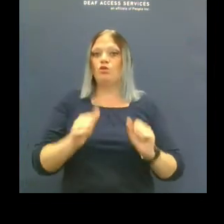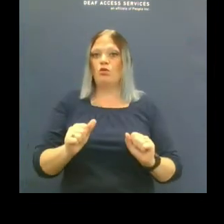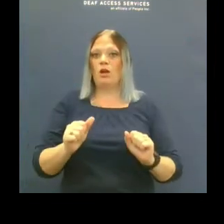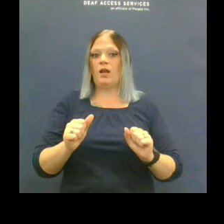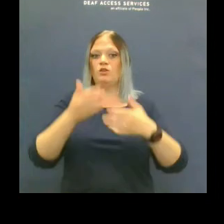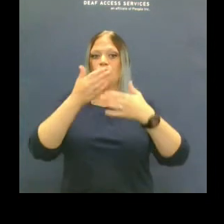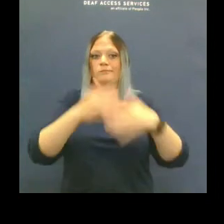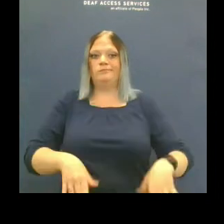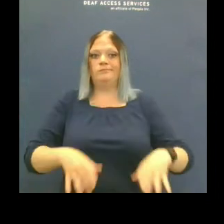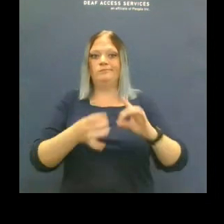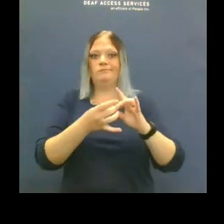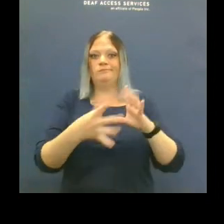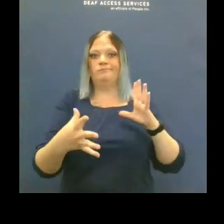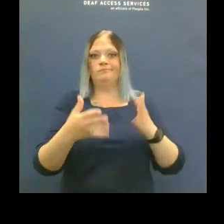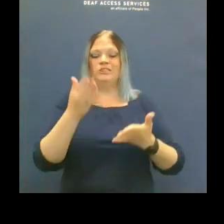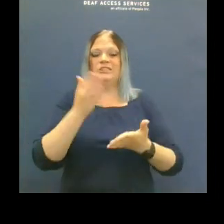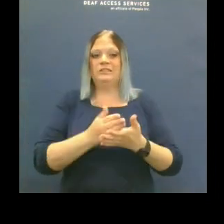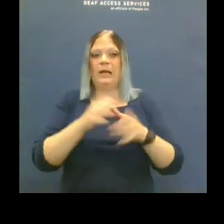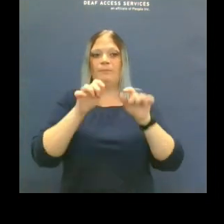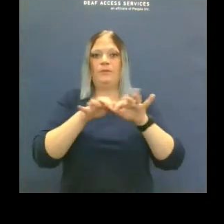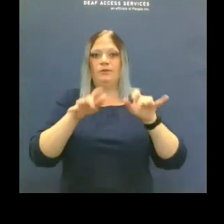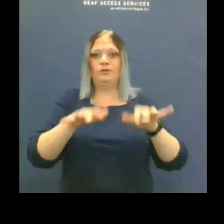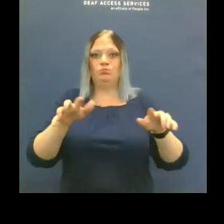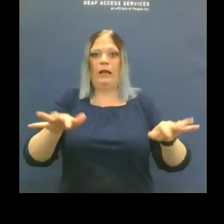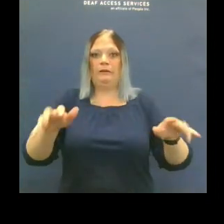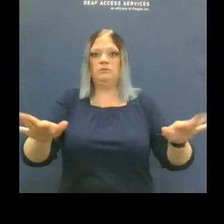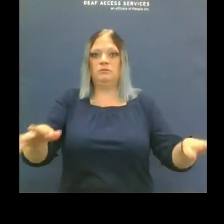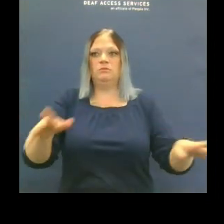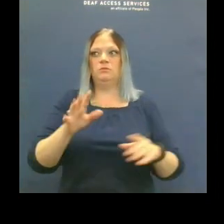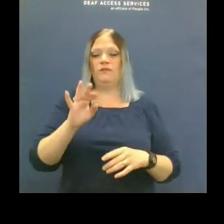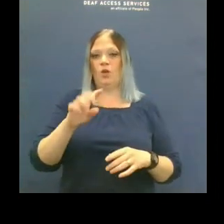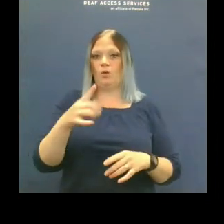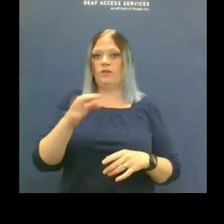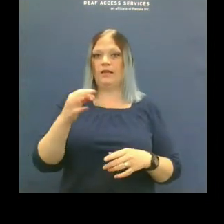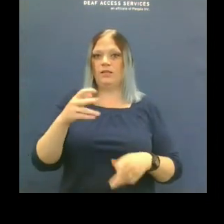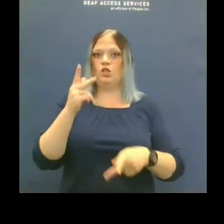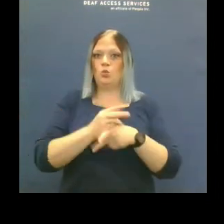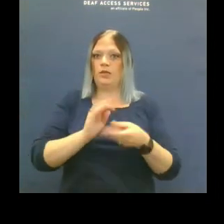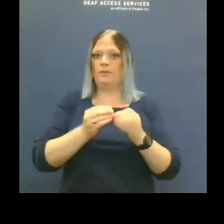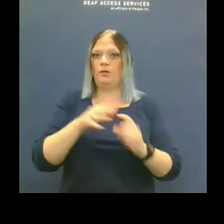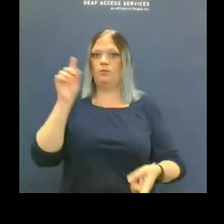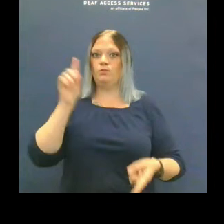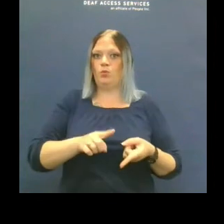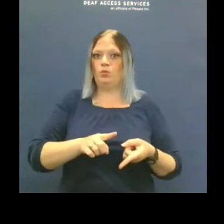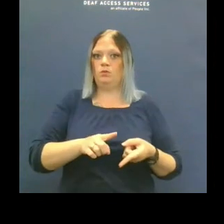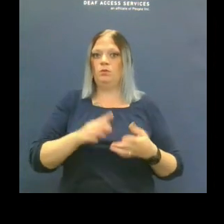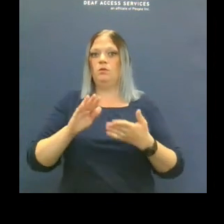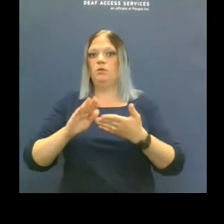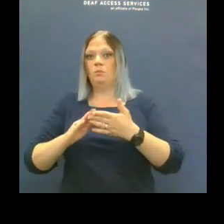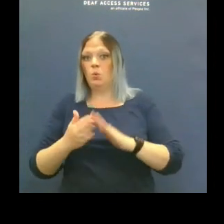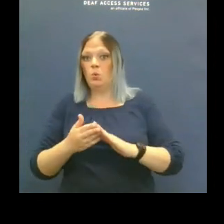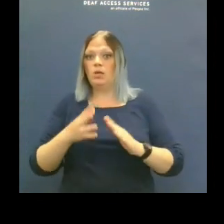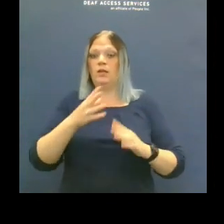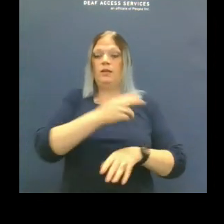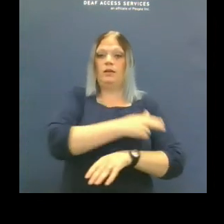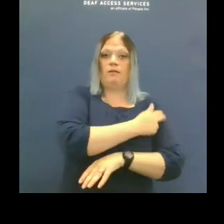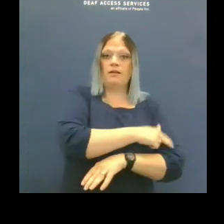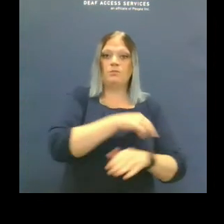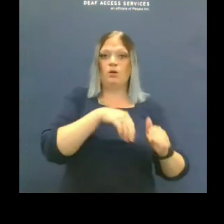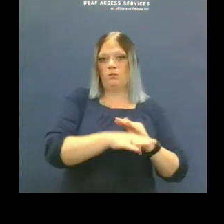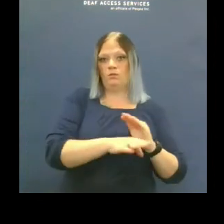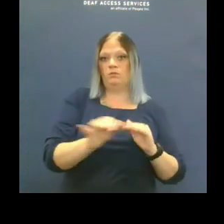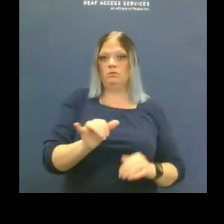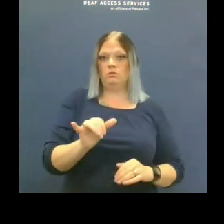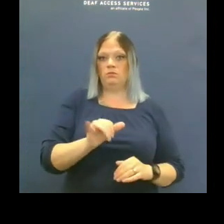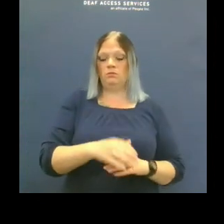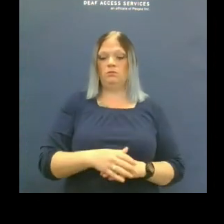the chain of community transmission of COVID-19 to keep our numbers down, both in the community and keep our numbers down of hospital admissions.